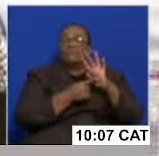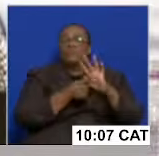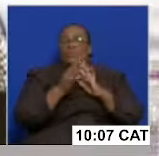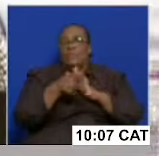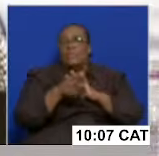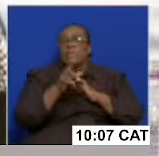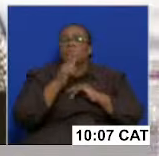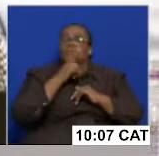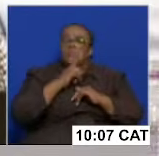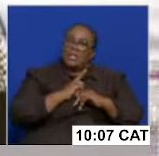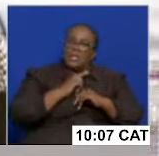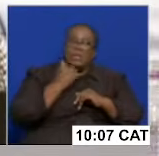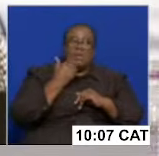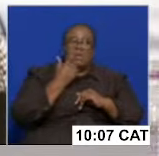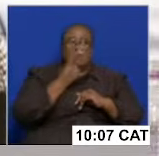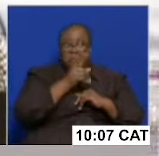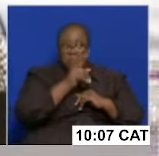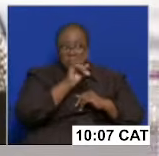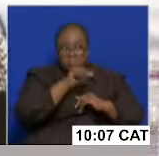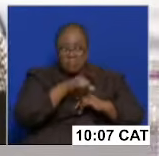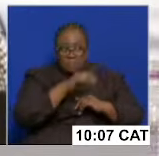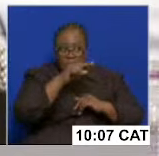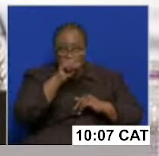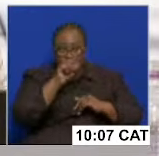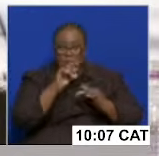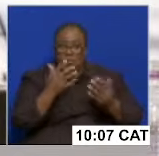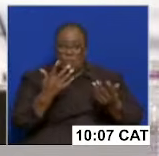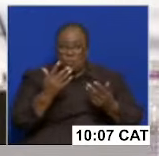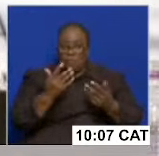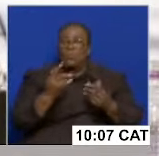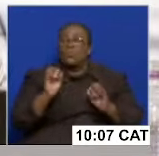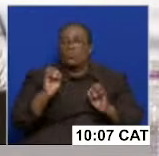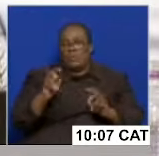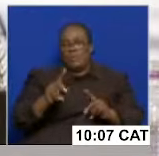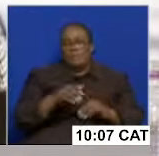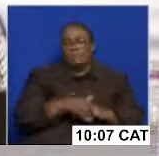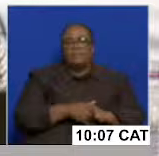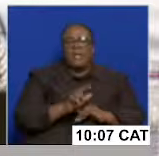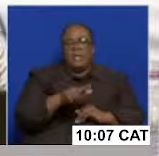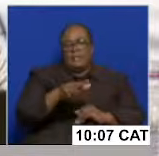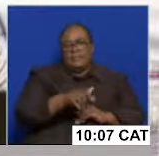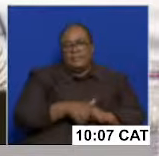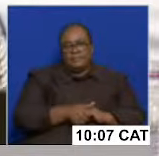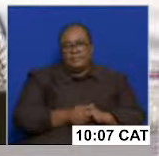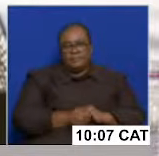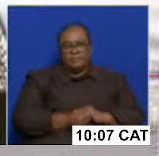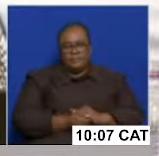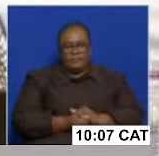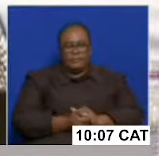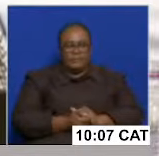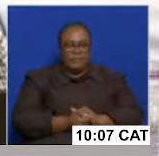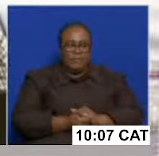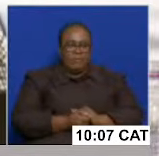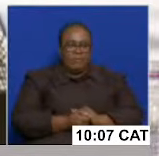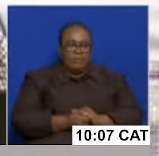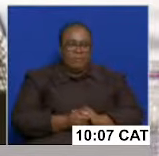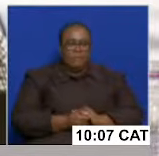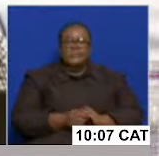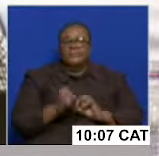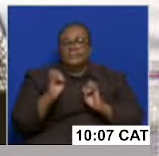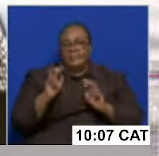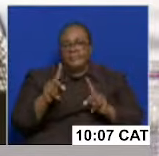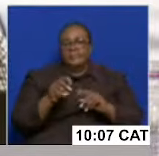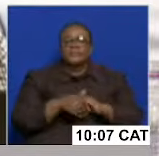not. Okay. Yes, when we get to a later part of your evidence. Okay, thank you. Still on